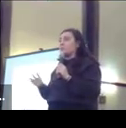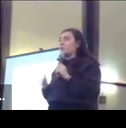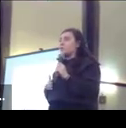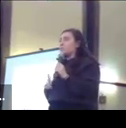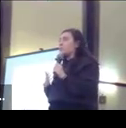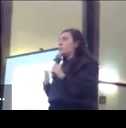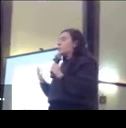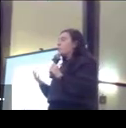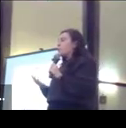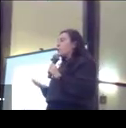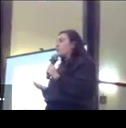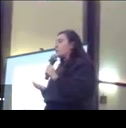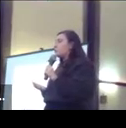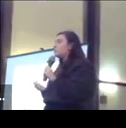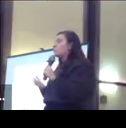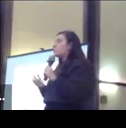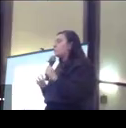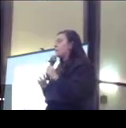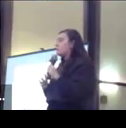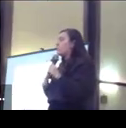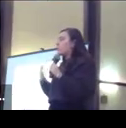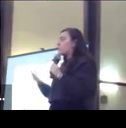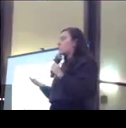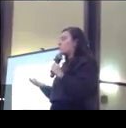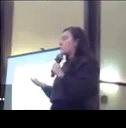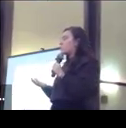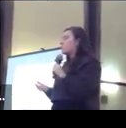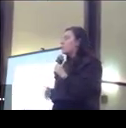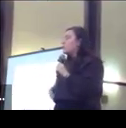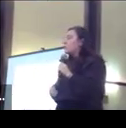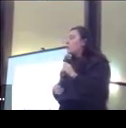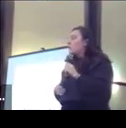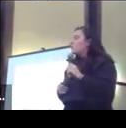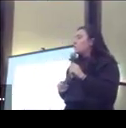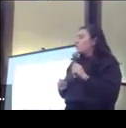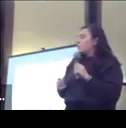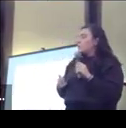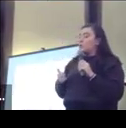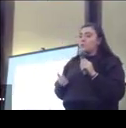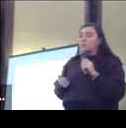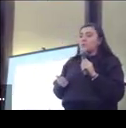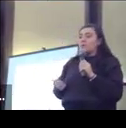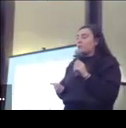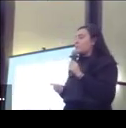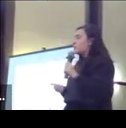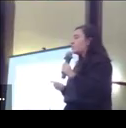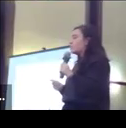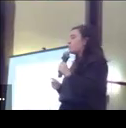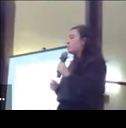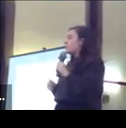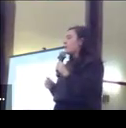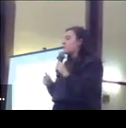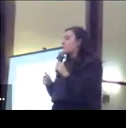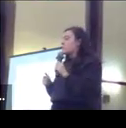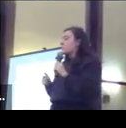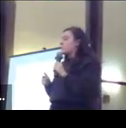ways, vertical by parcel or one strategy, but really having a holistic view. Looking at the corridors and anchors that can